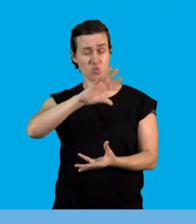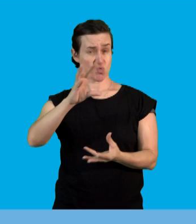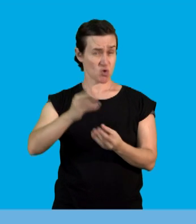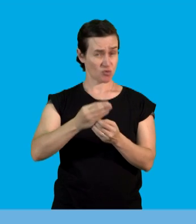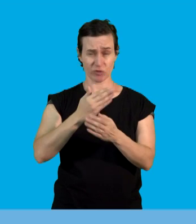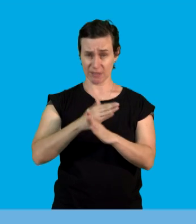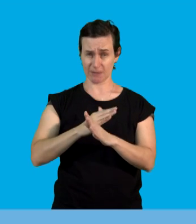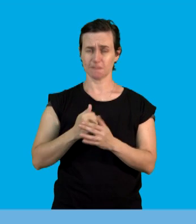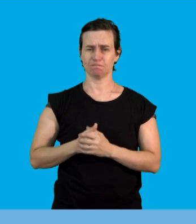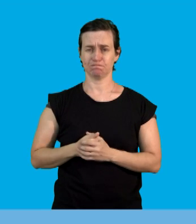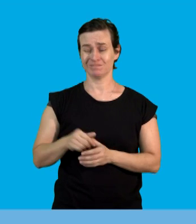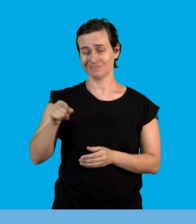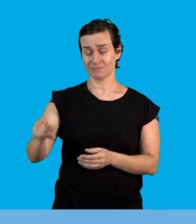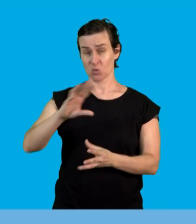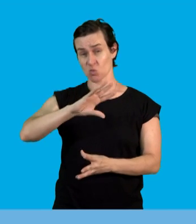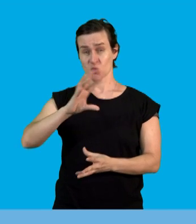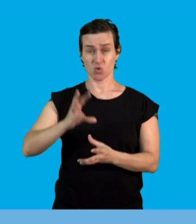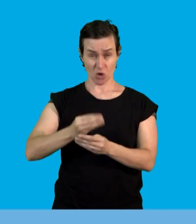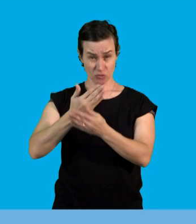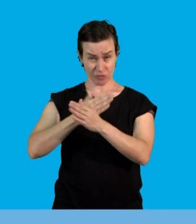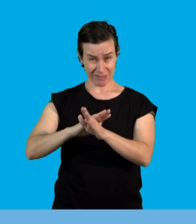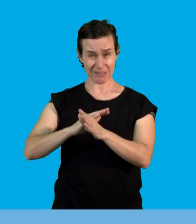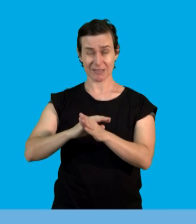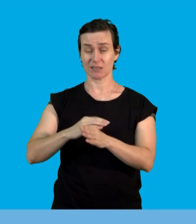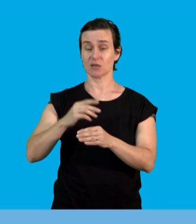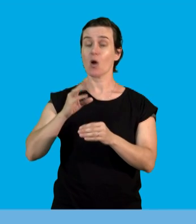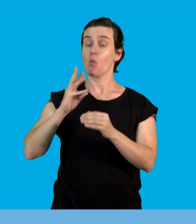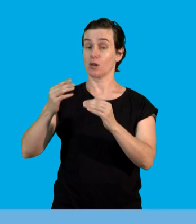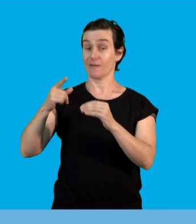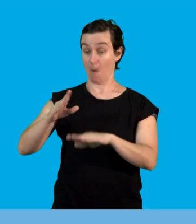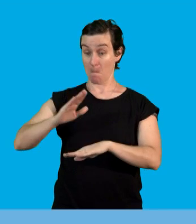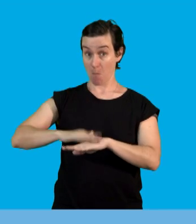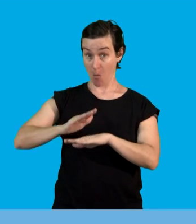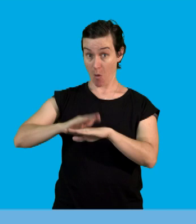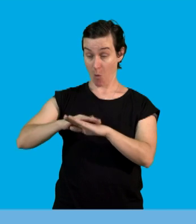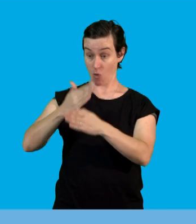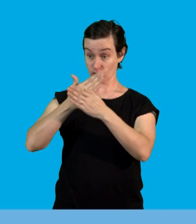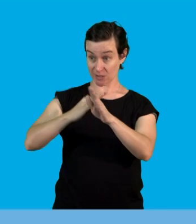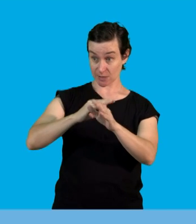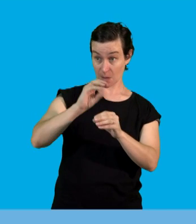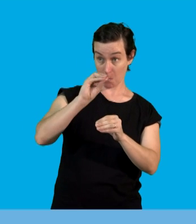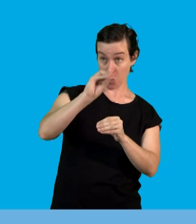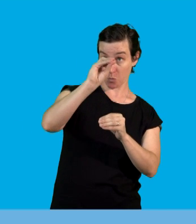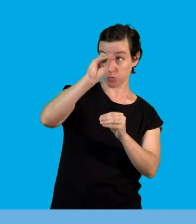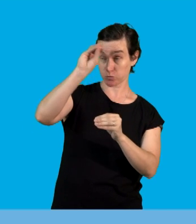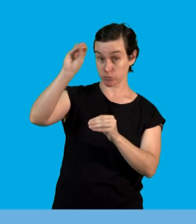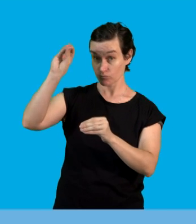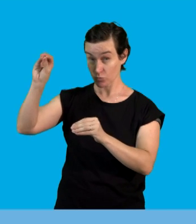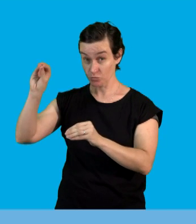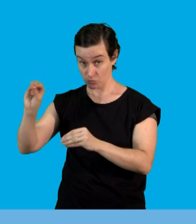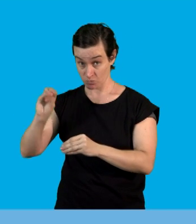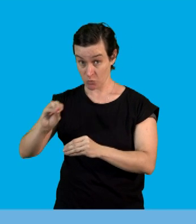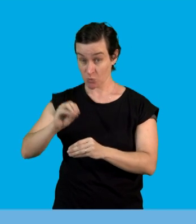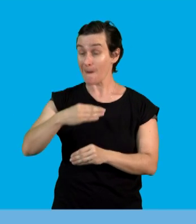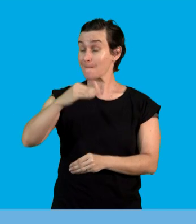the main current. So the total resistance decreases with every addition of a resistor. So in parallel, whenever we add